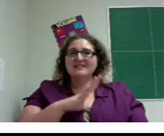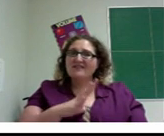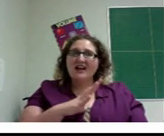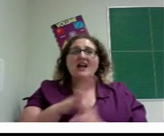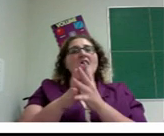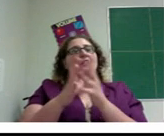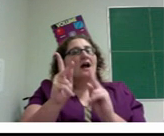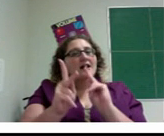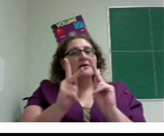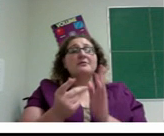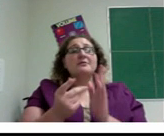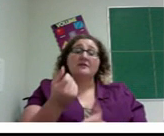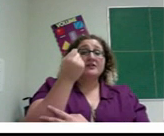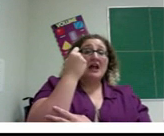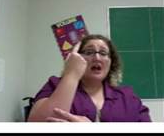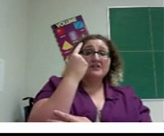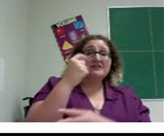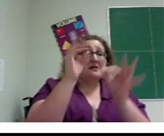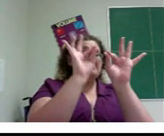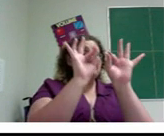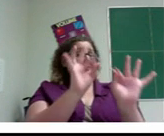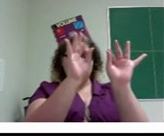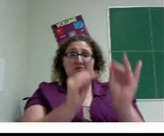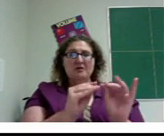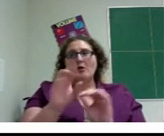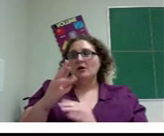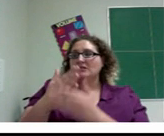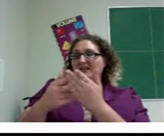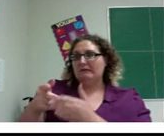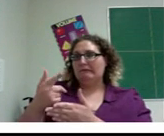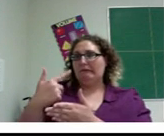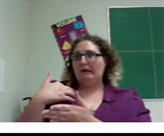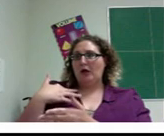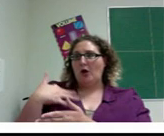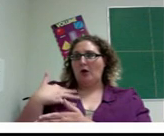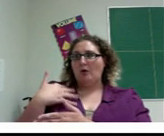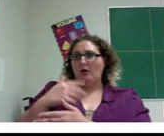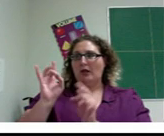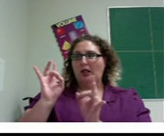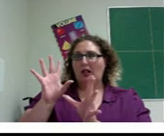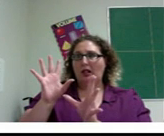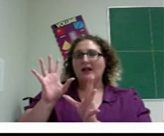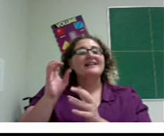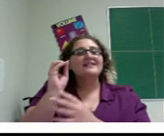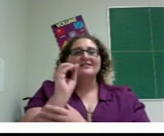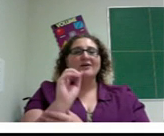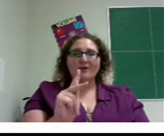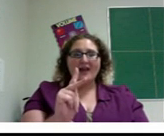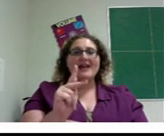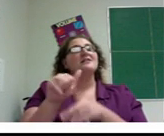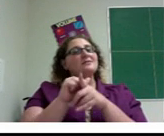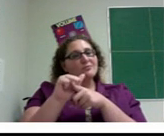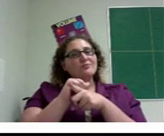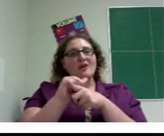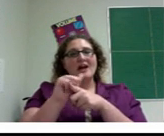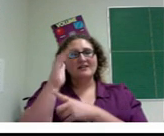these elaborate drawings, and some of you will sit there and go, oh my goodness, that was awful. It's okay. This takes practice. People who are really